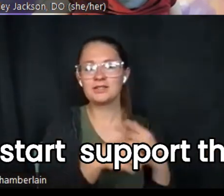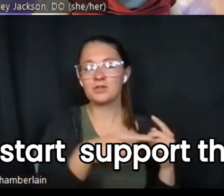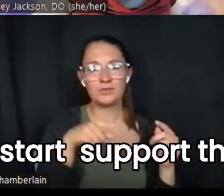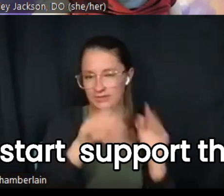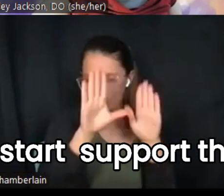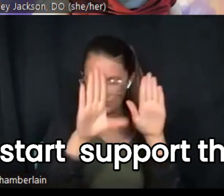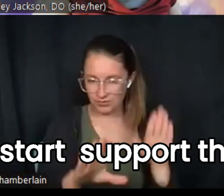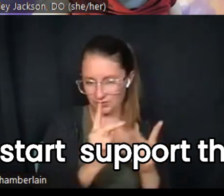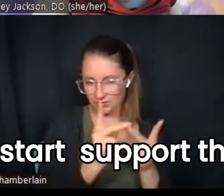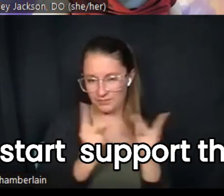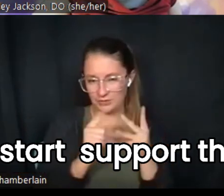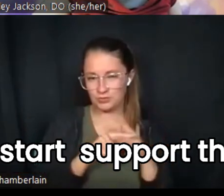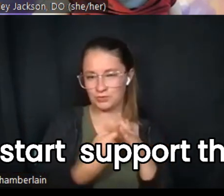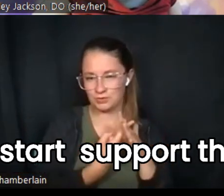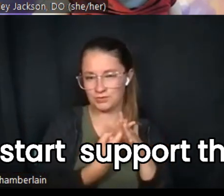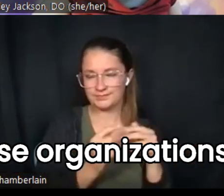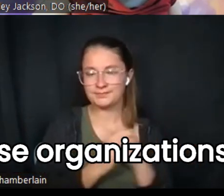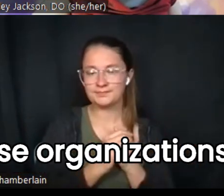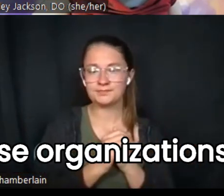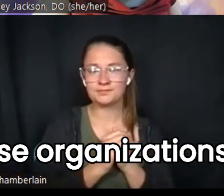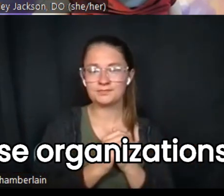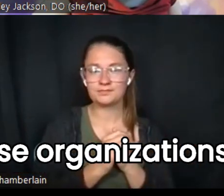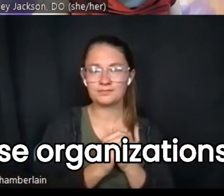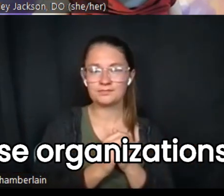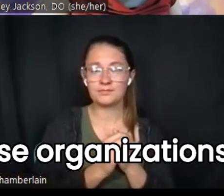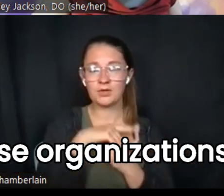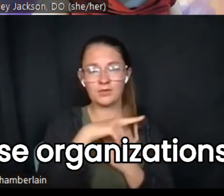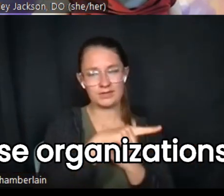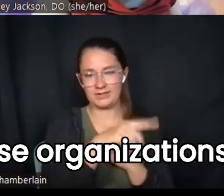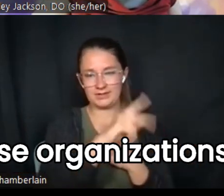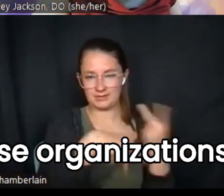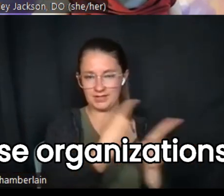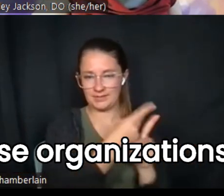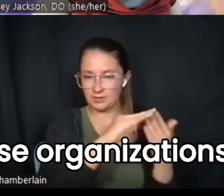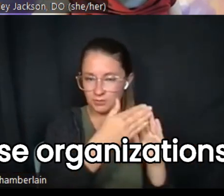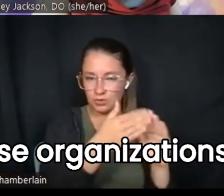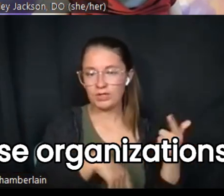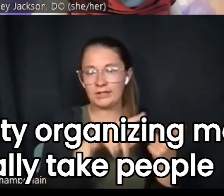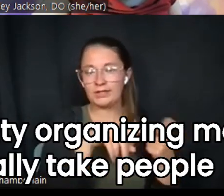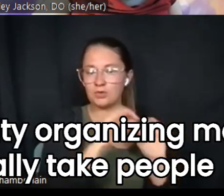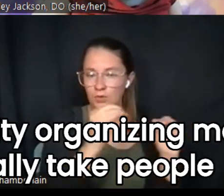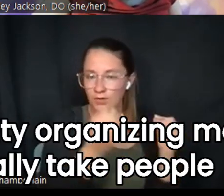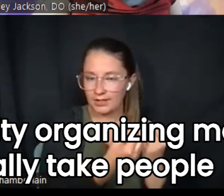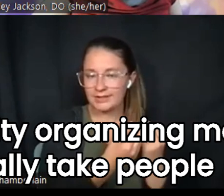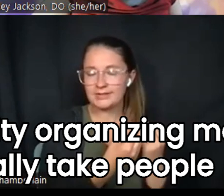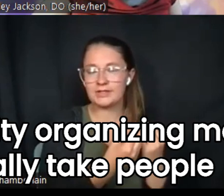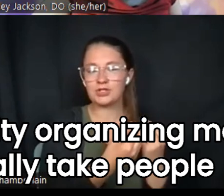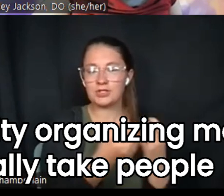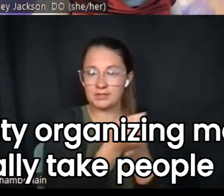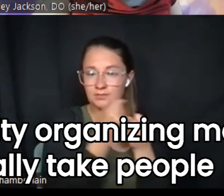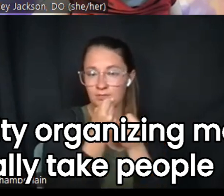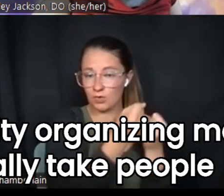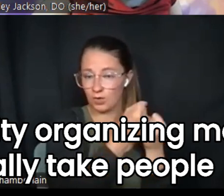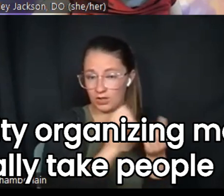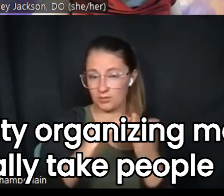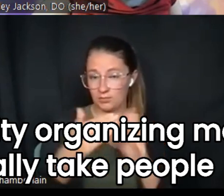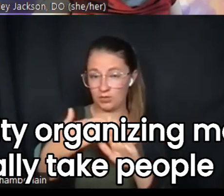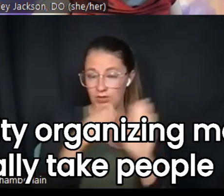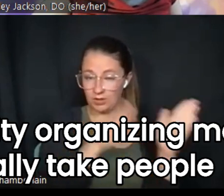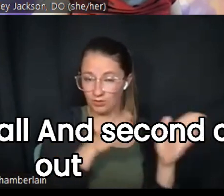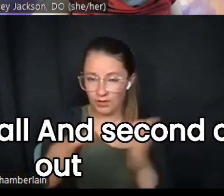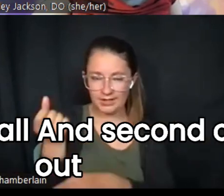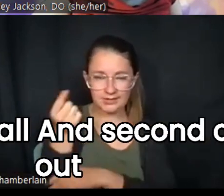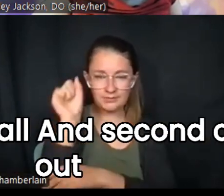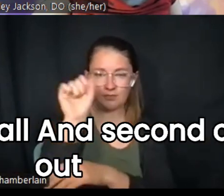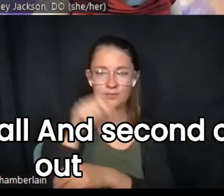start. Support those places, those organizations that support community organizing movements that really